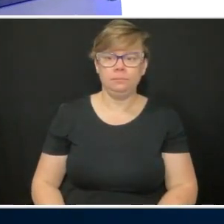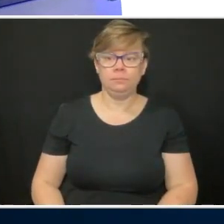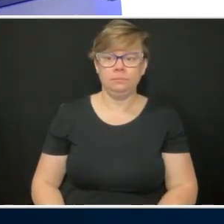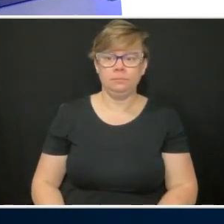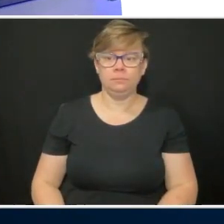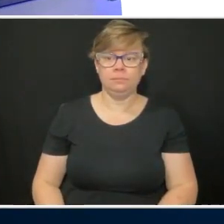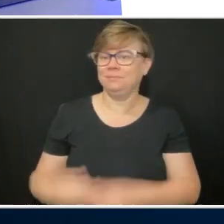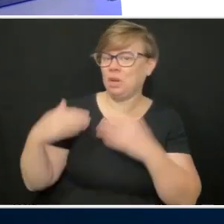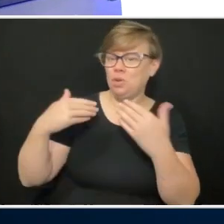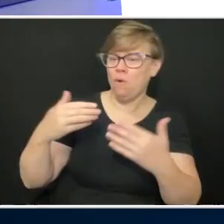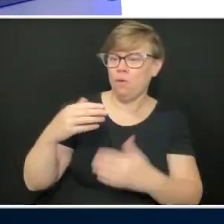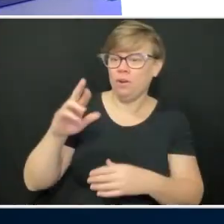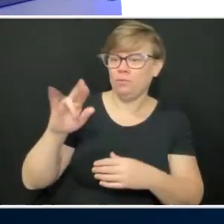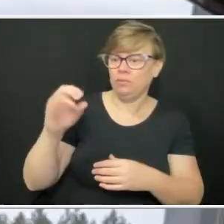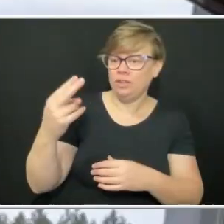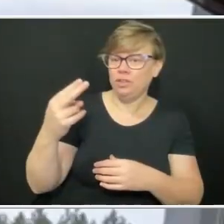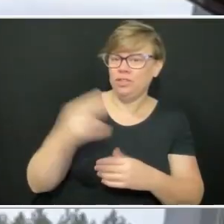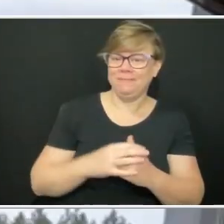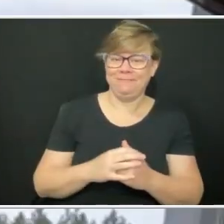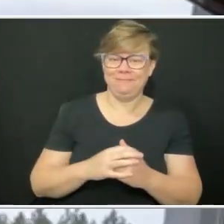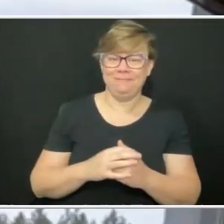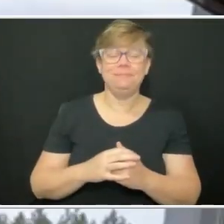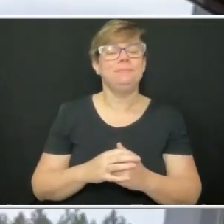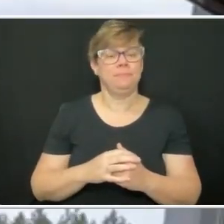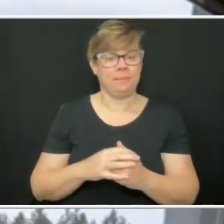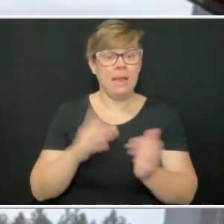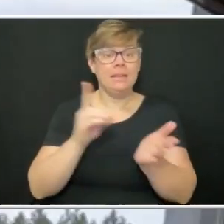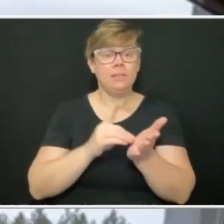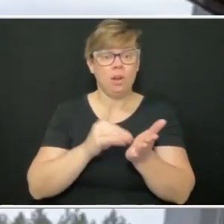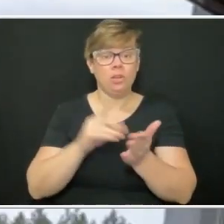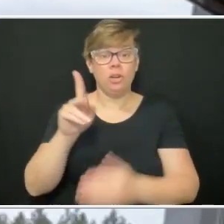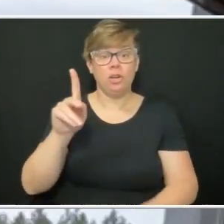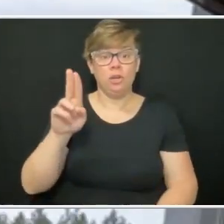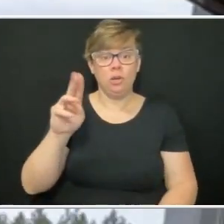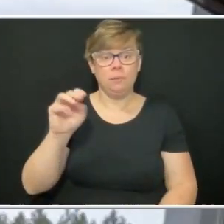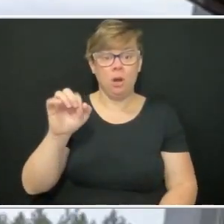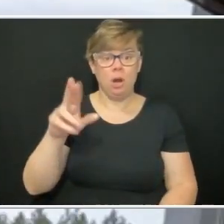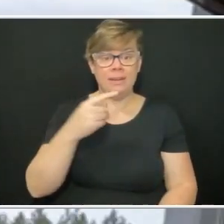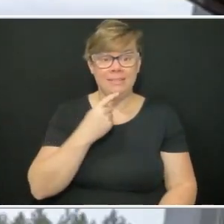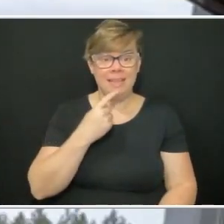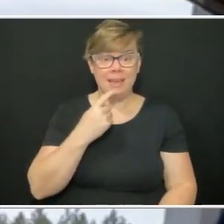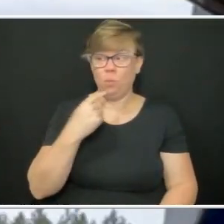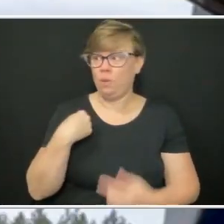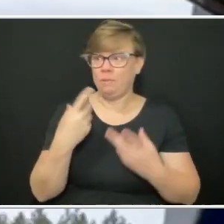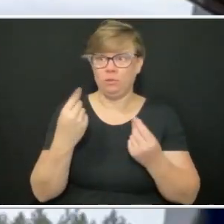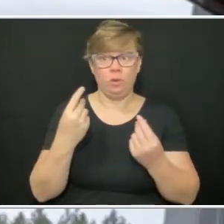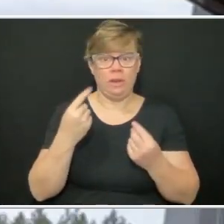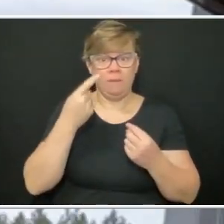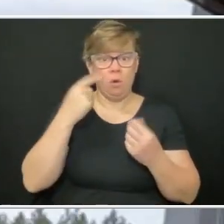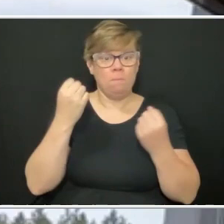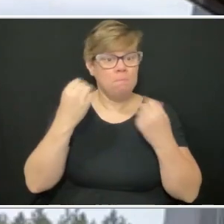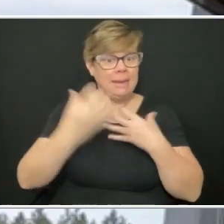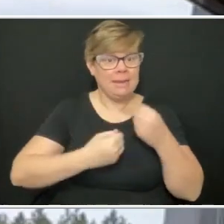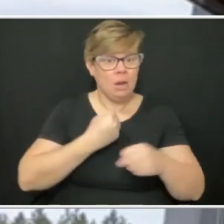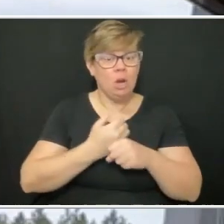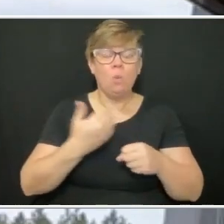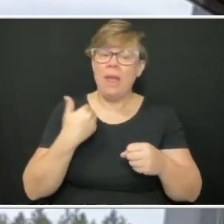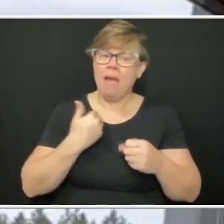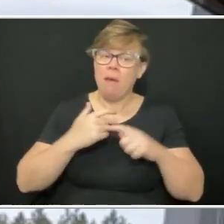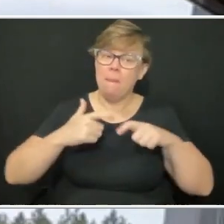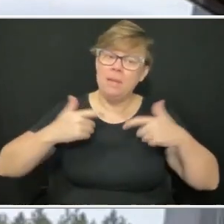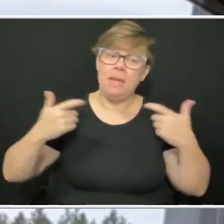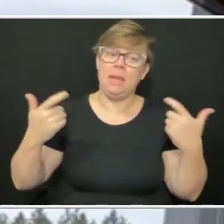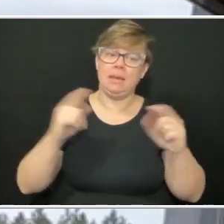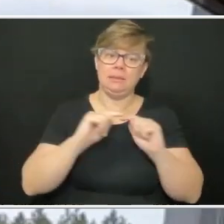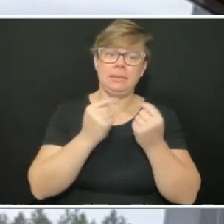Go for it, Rich. So, as Dr. Kumar alluded to, we've been doing this for several years. We have a pretty big, comprehensive team,